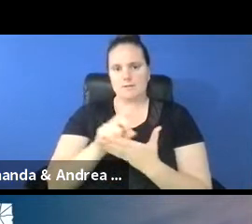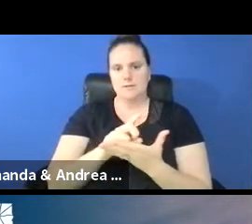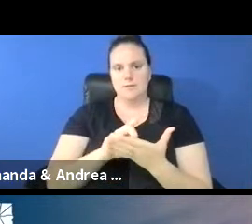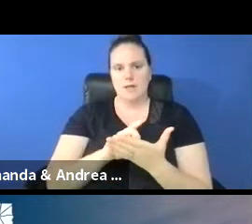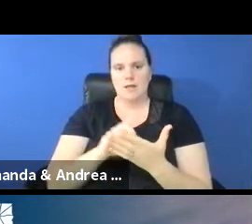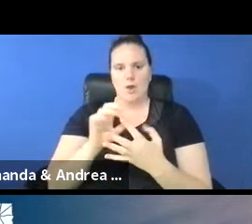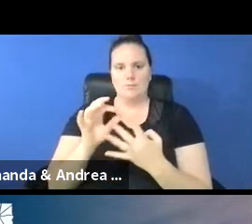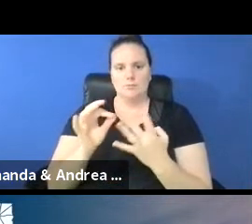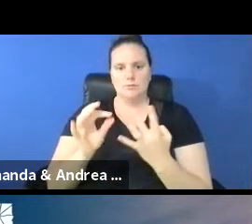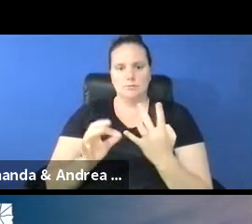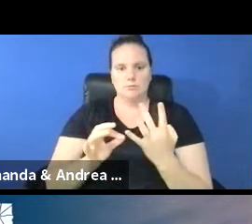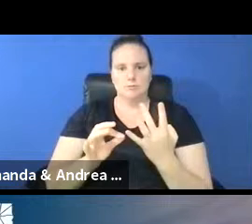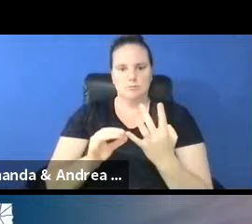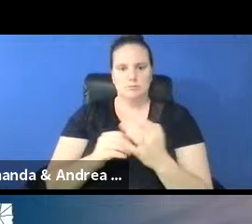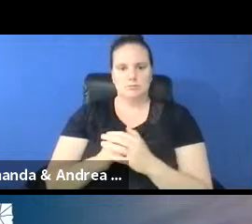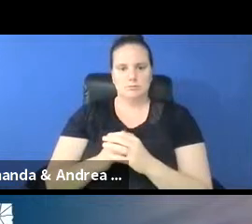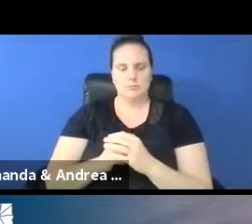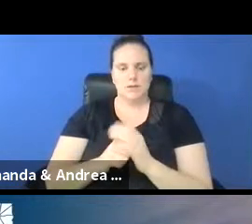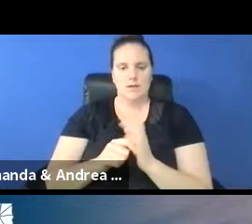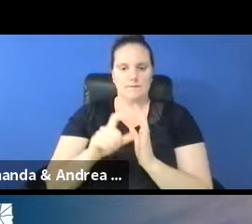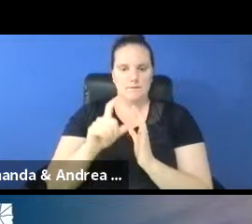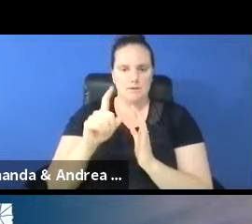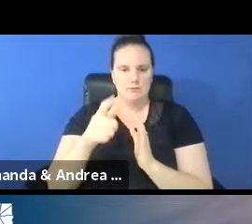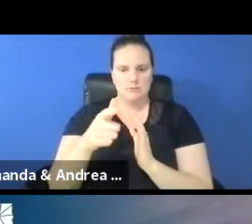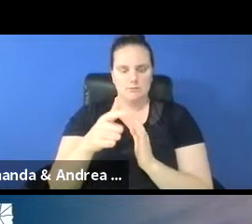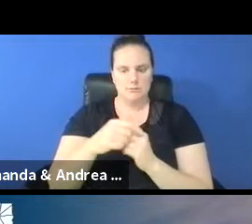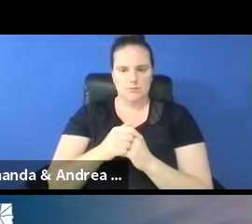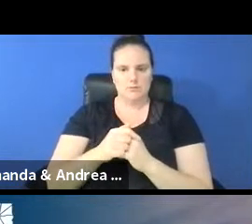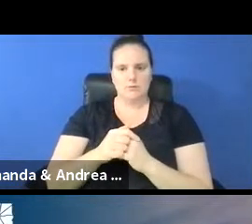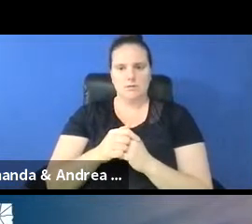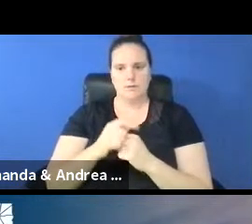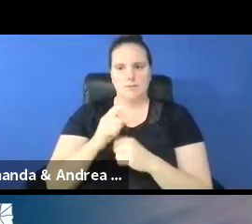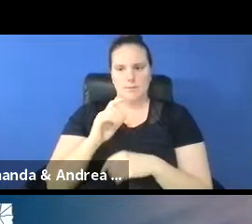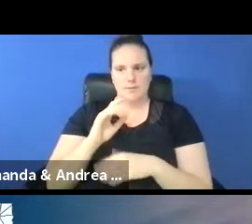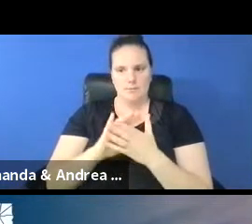option, and eventually the IBR solution.